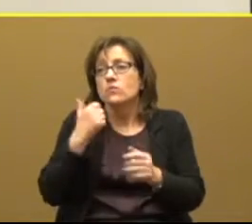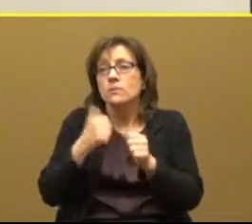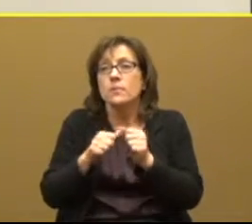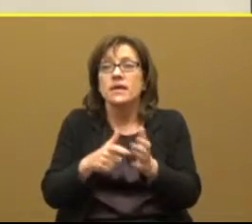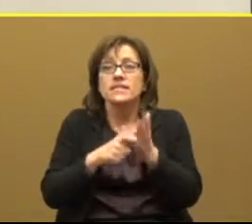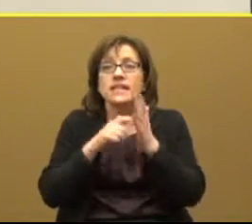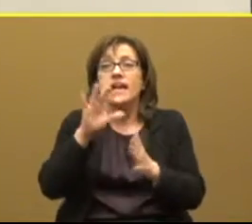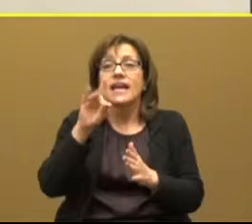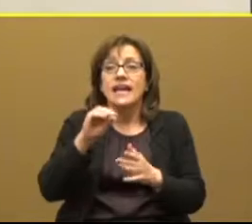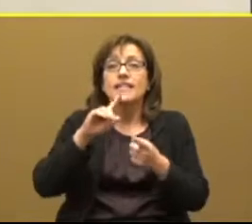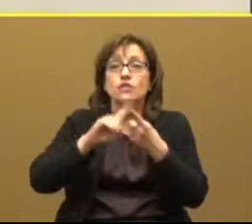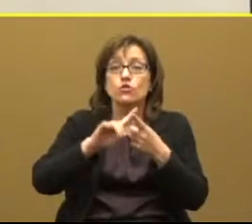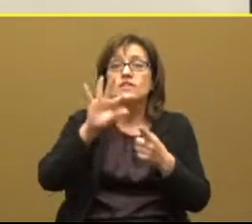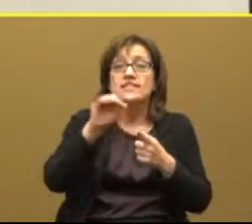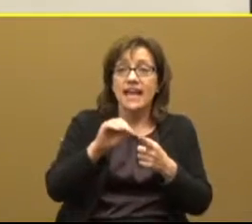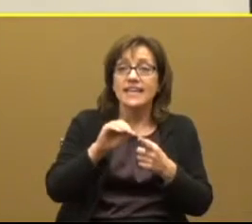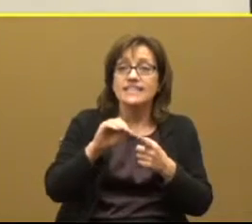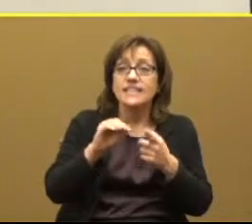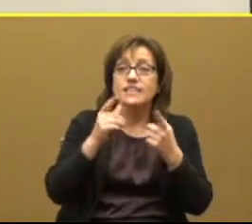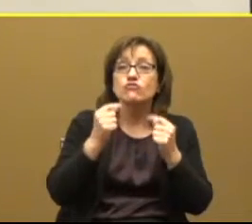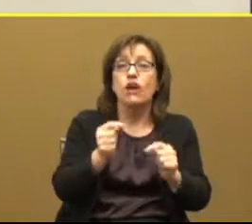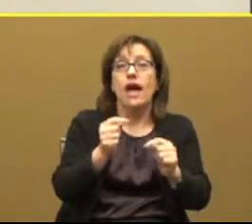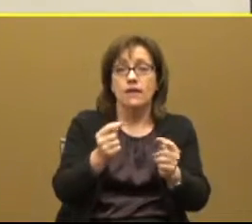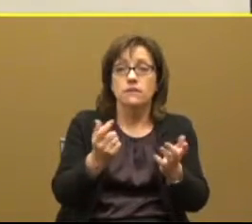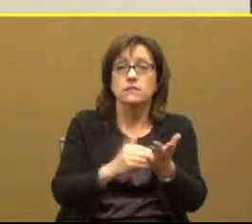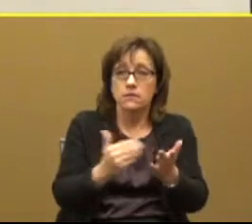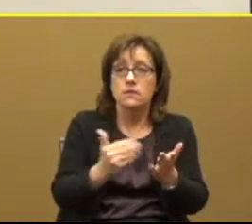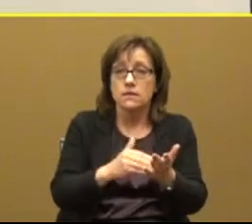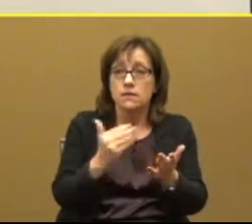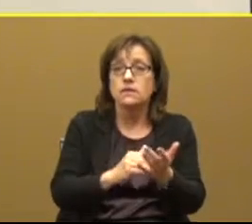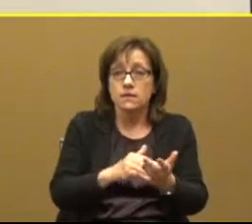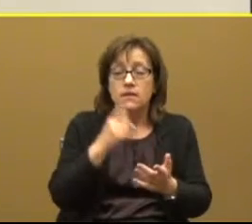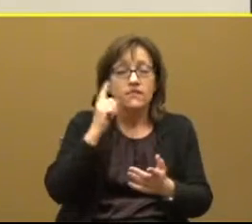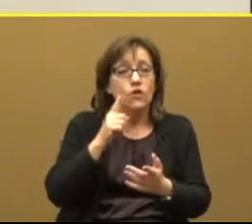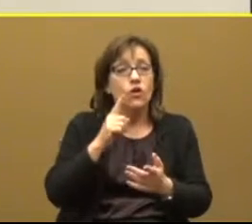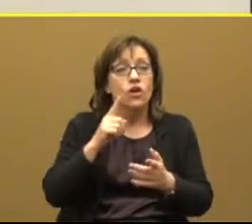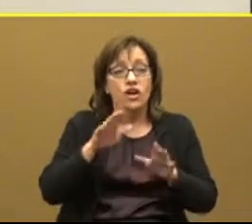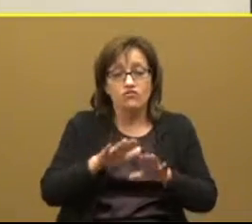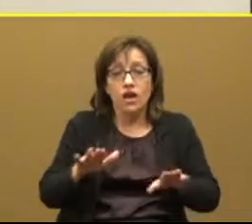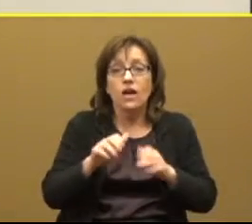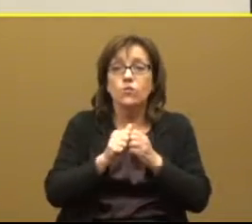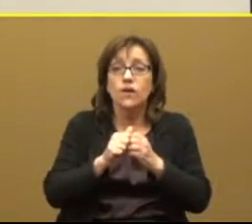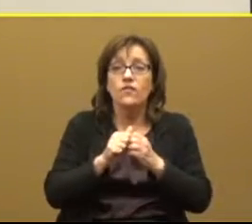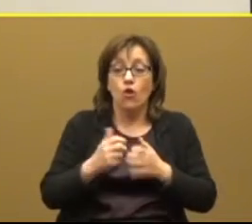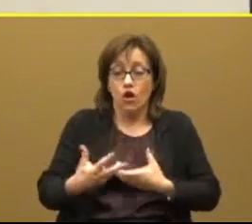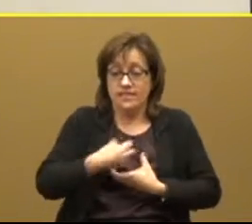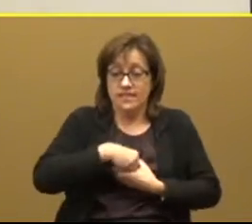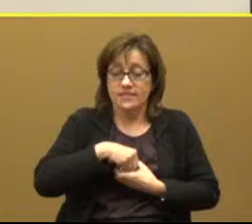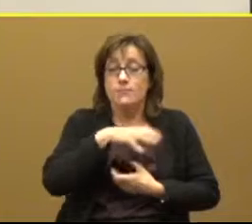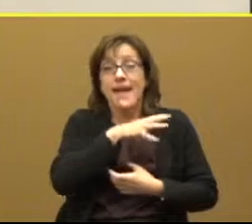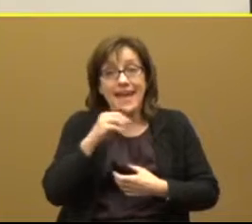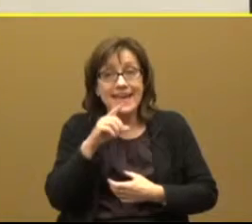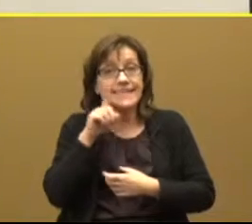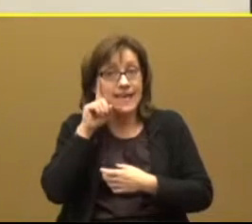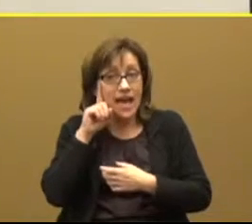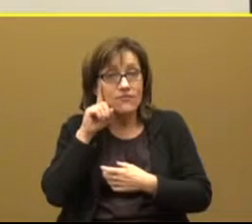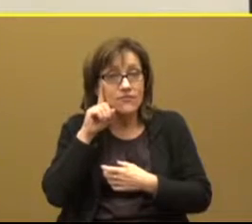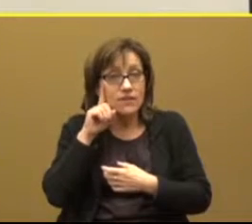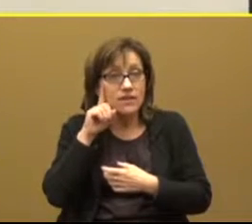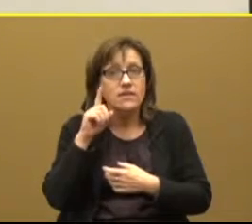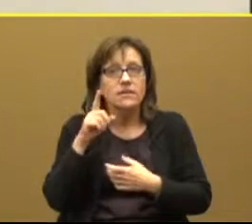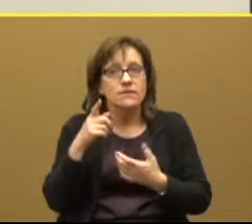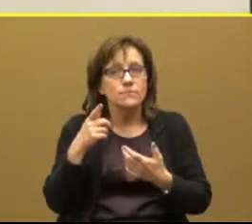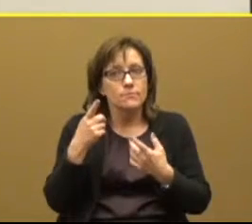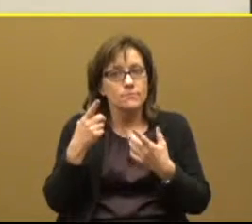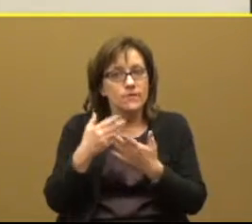90 probably trials for a child with autism and deafness to learn a skill. So you're looking at